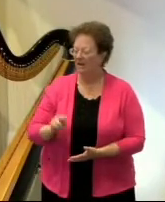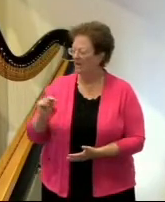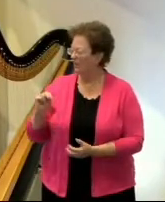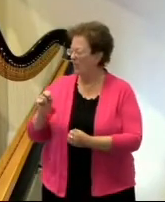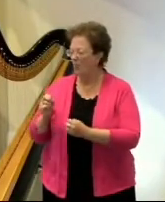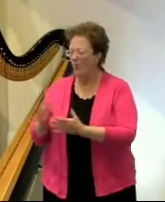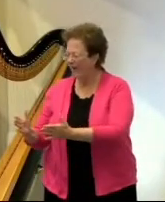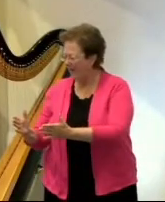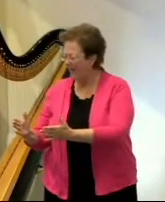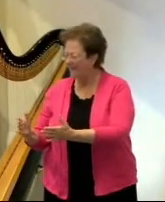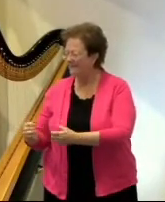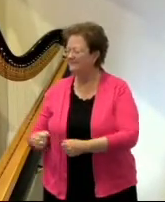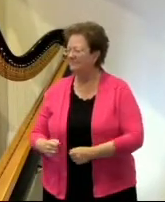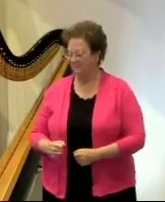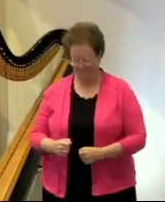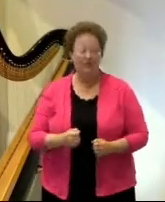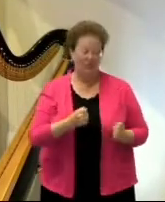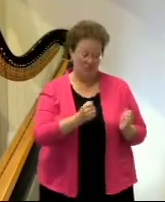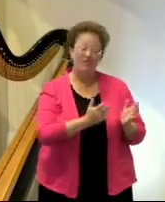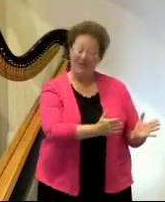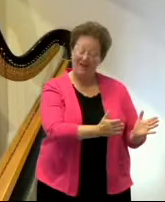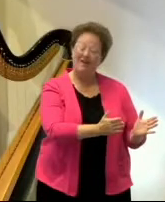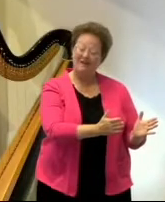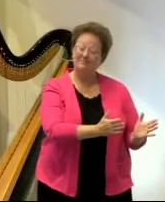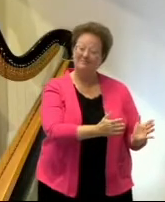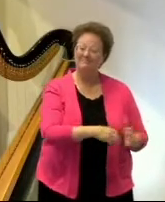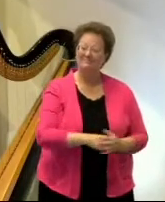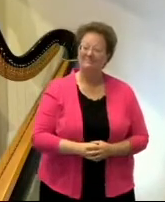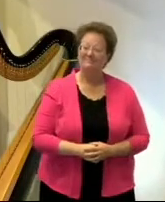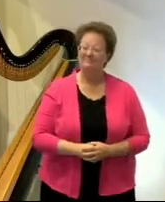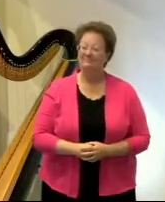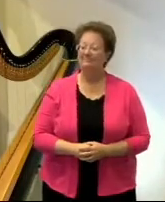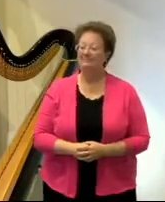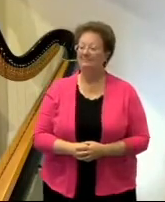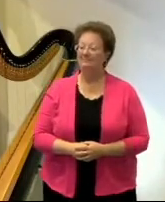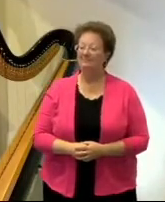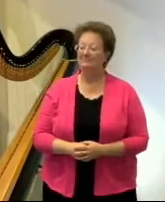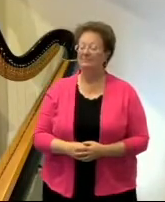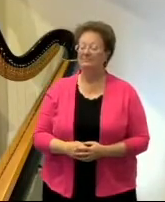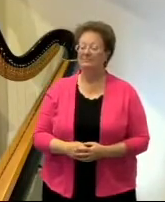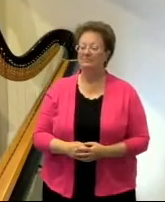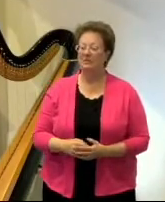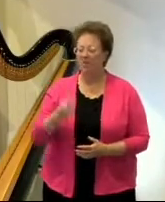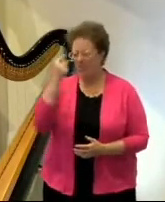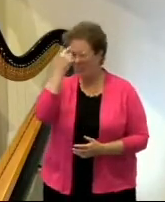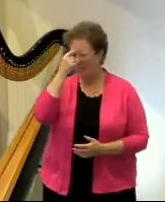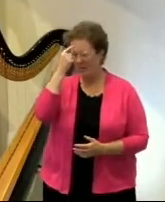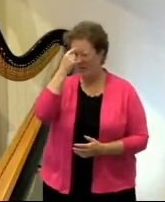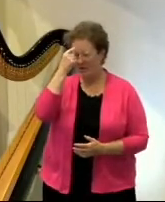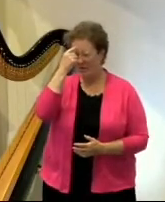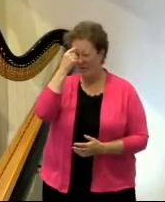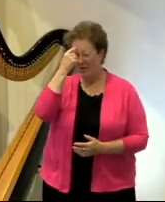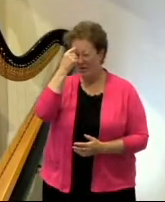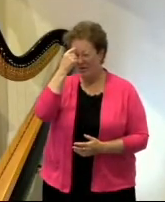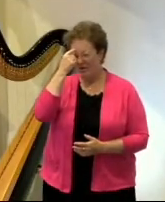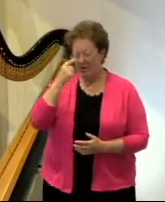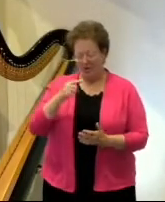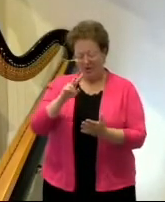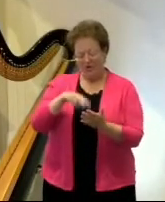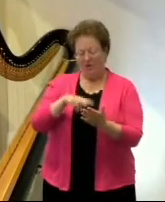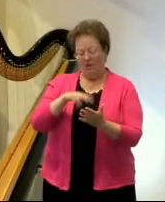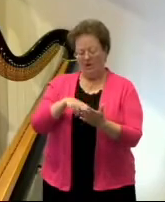way. Way. Look at the revolutionary and mind-boggling suggestion in our text from